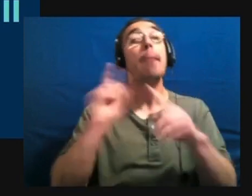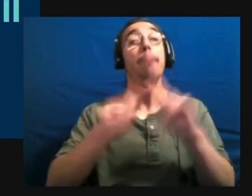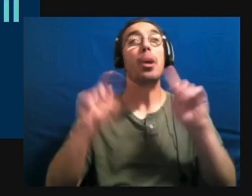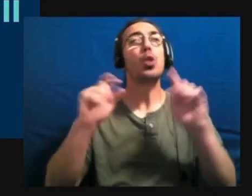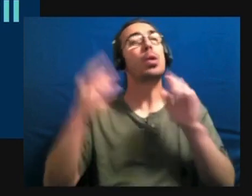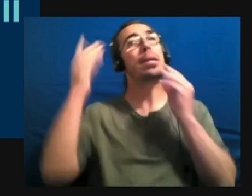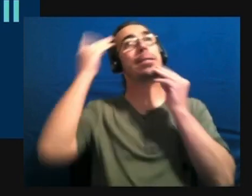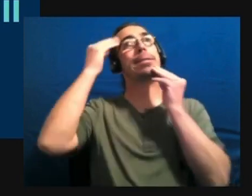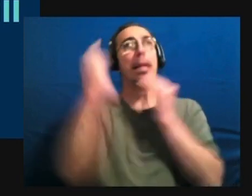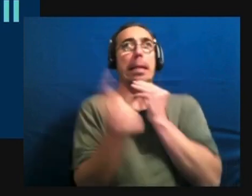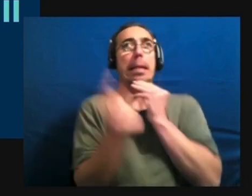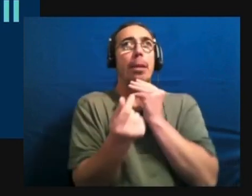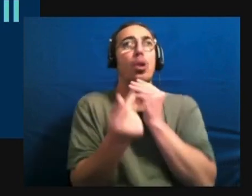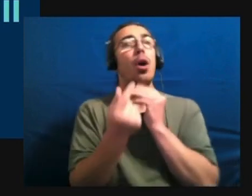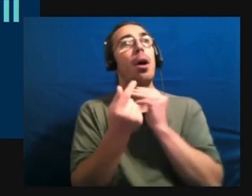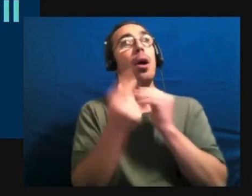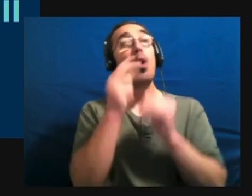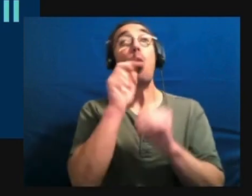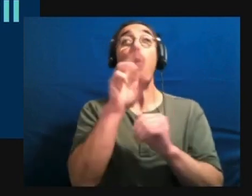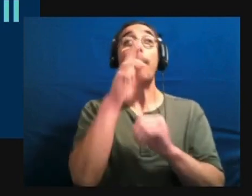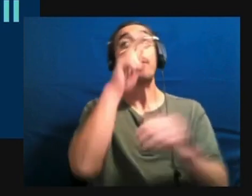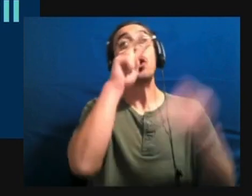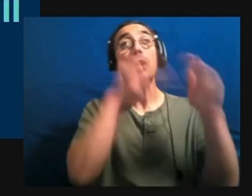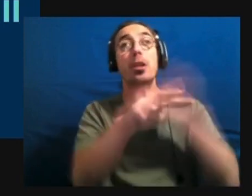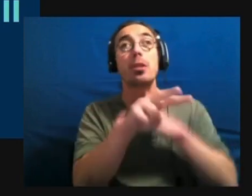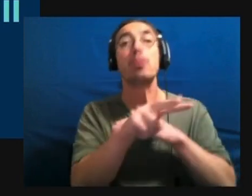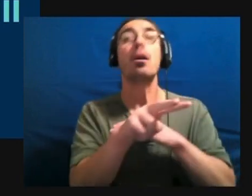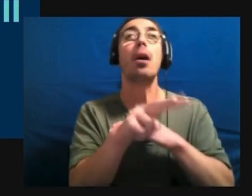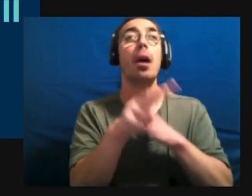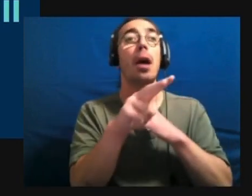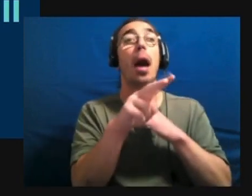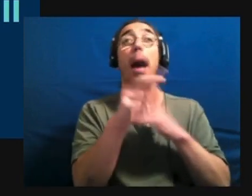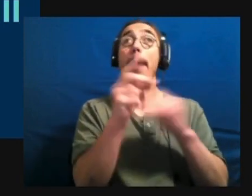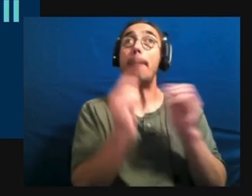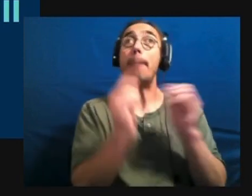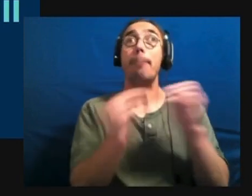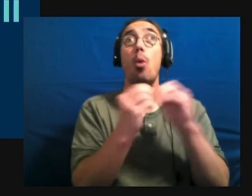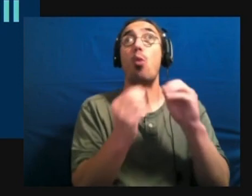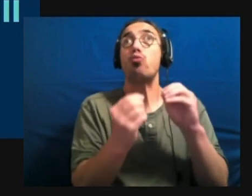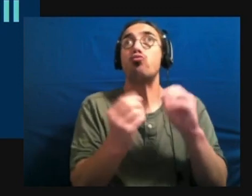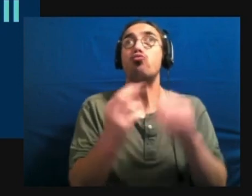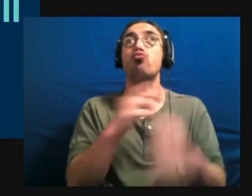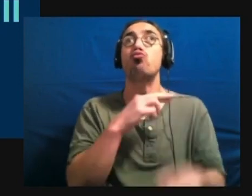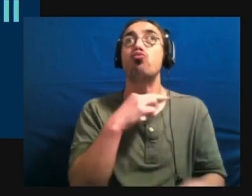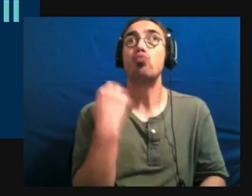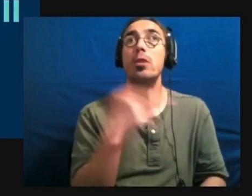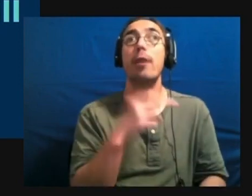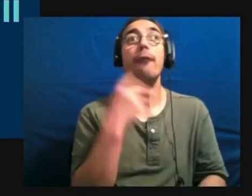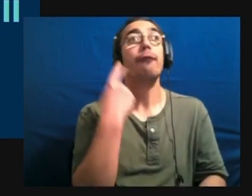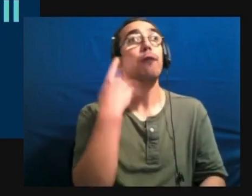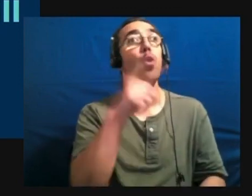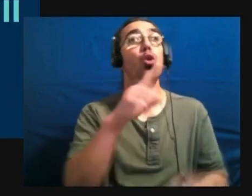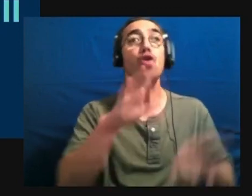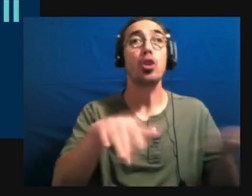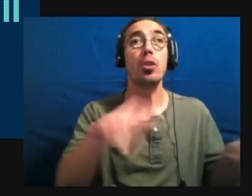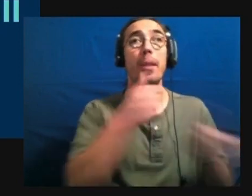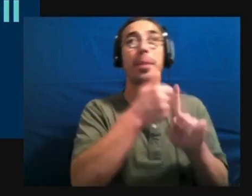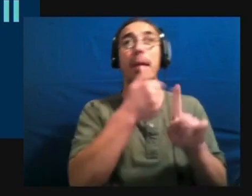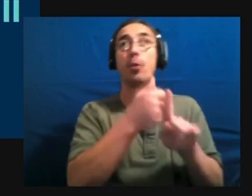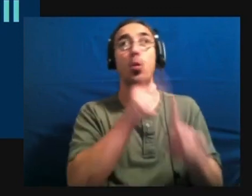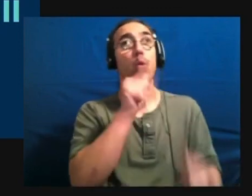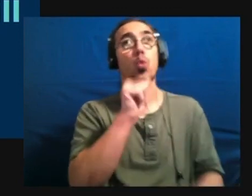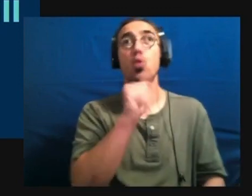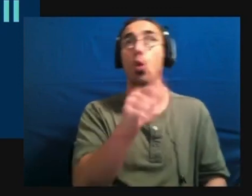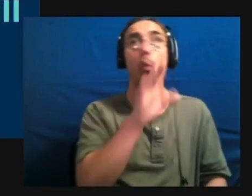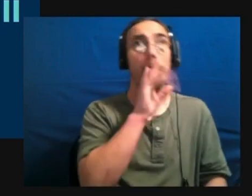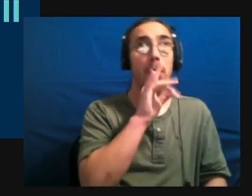bit about the increased risk for non-speaking children and children who